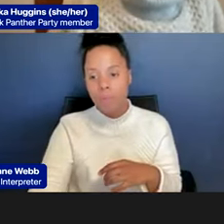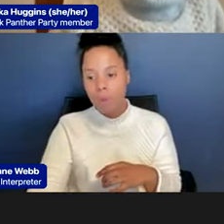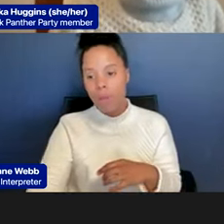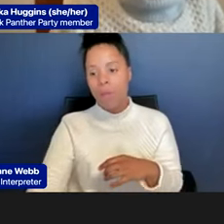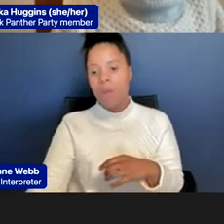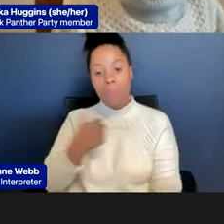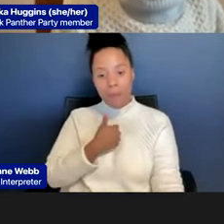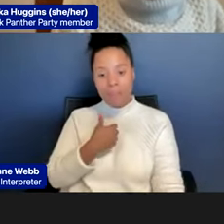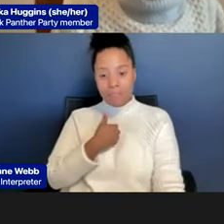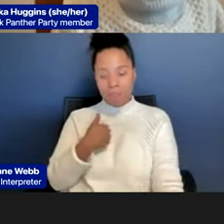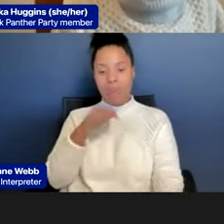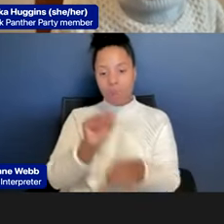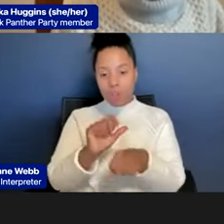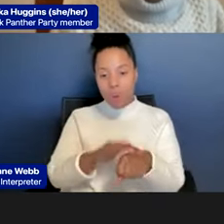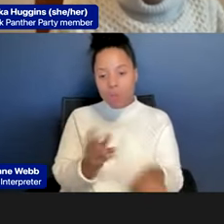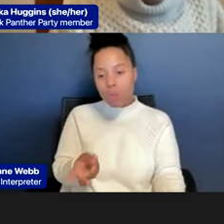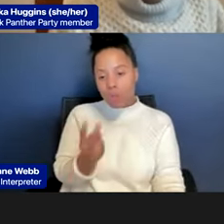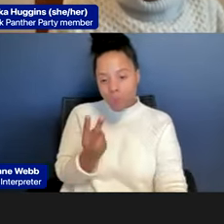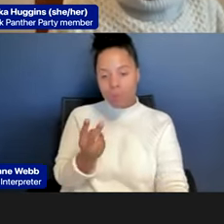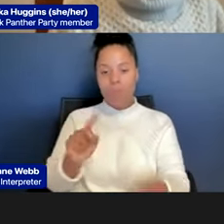different liberation